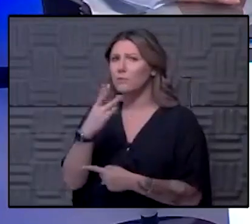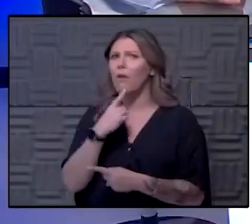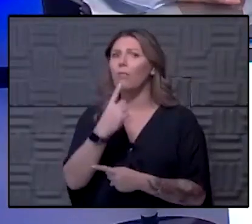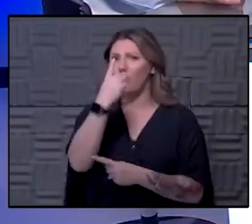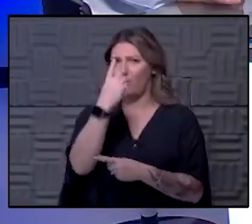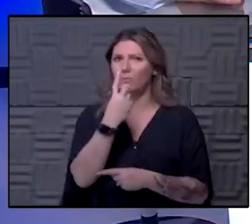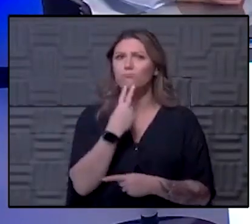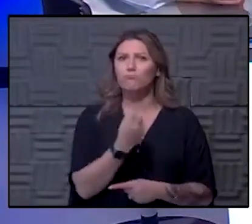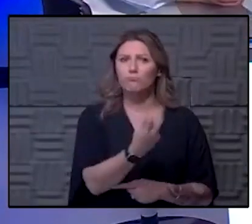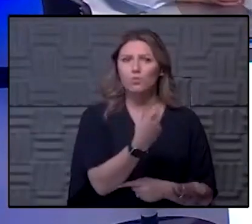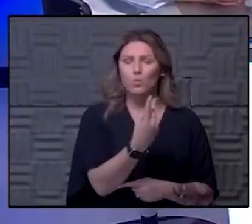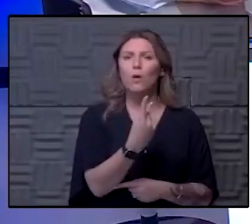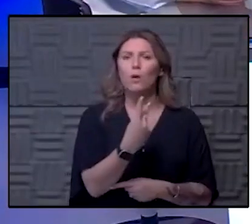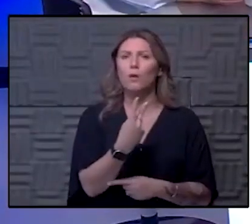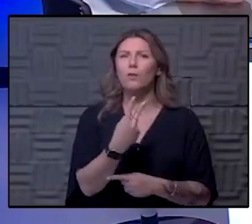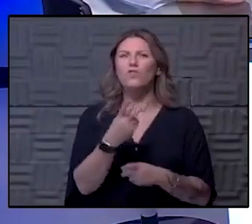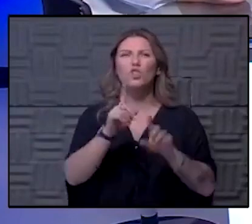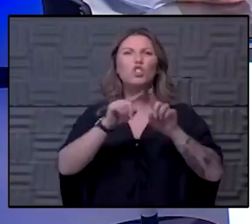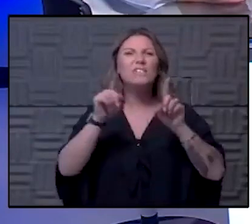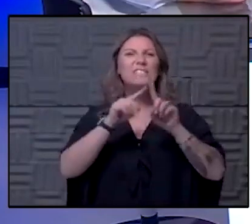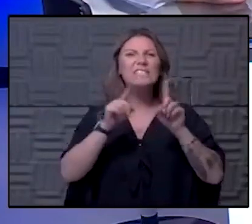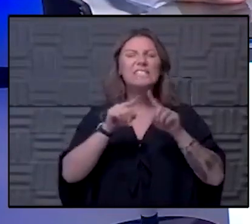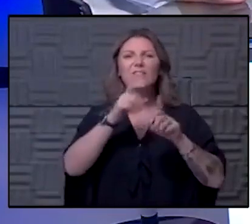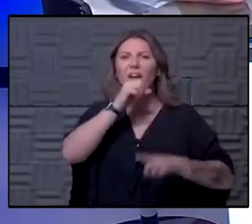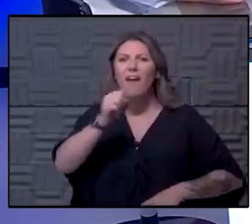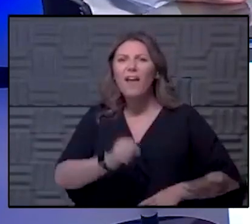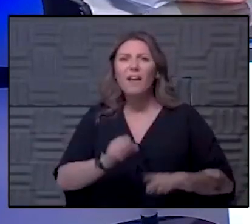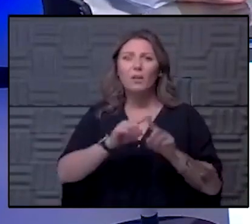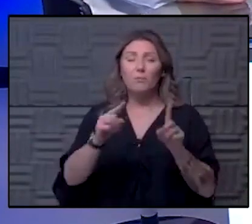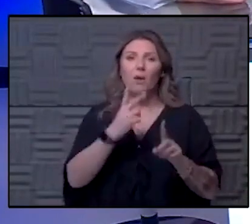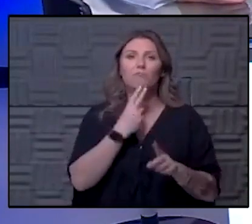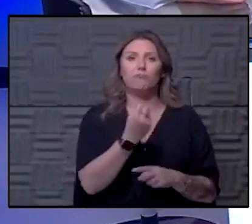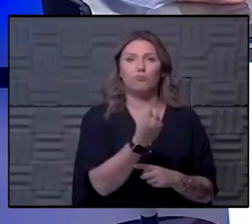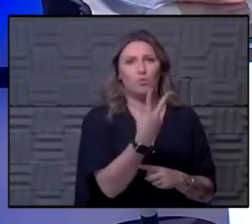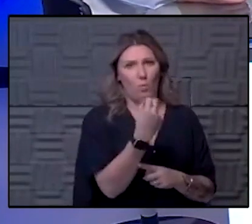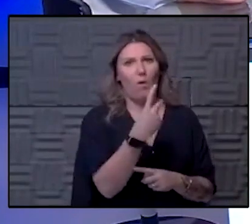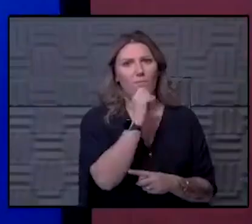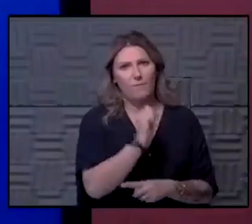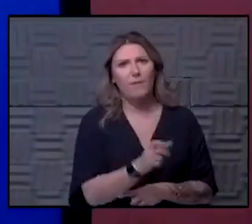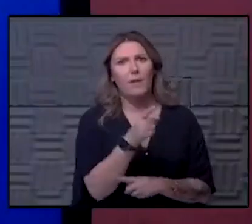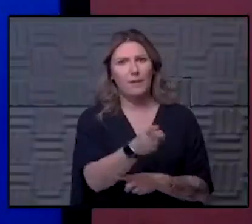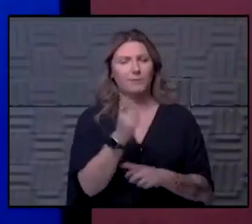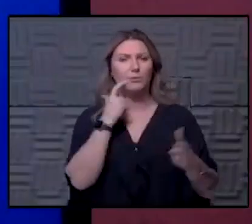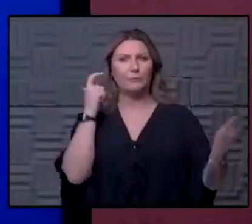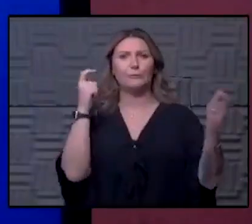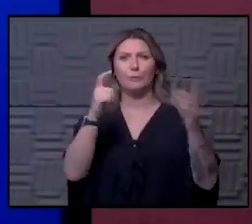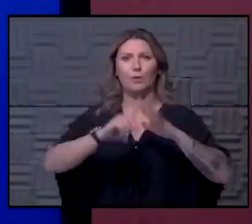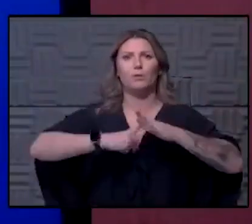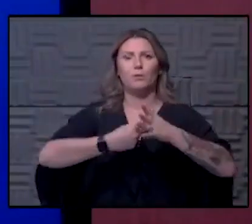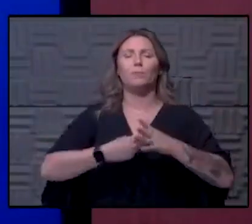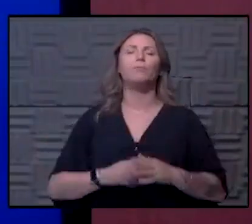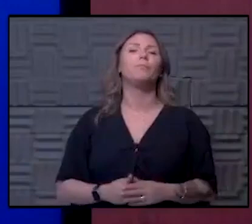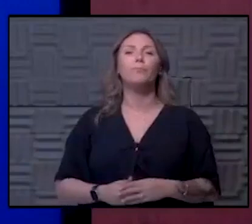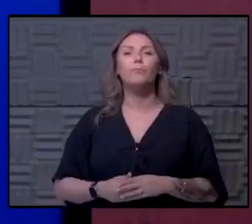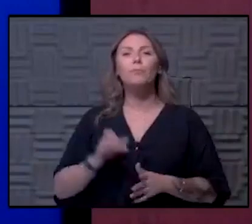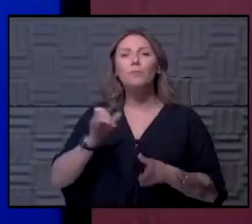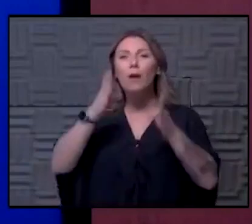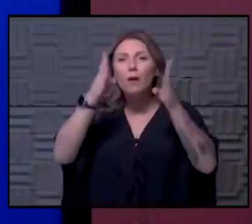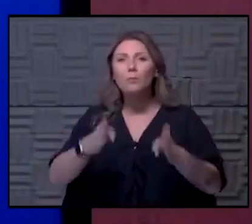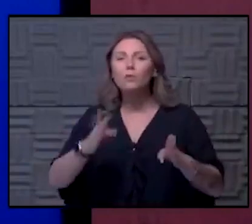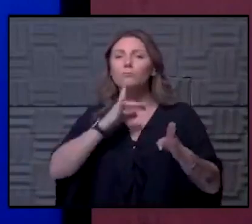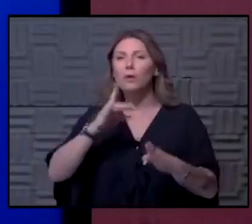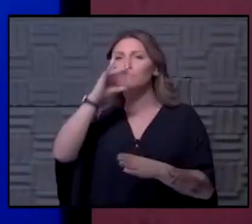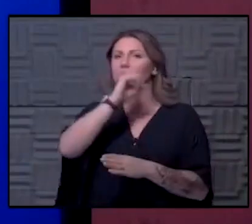one of the 12 to 16 was different their break age points on group. different trials, but 12 is one of the major ones. Yeah. Yep. So my guess is that person will have